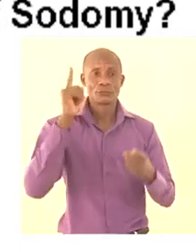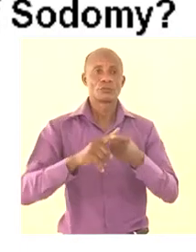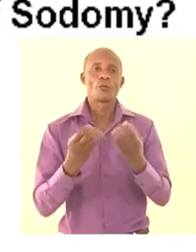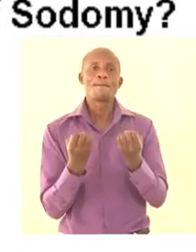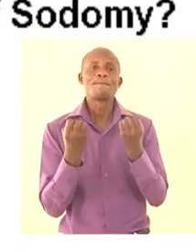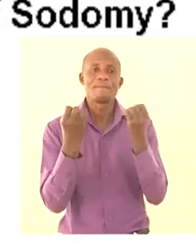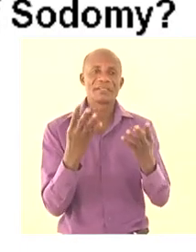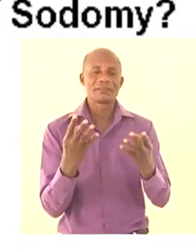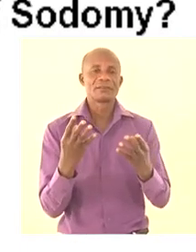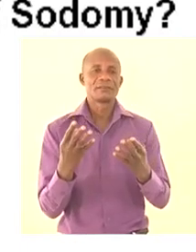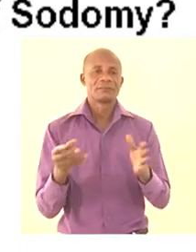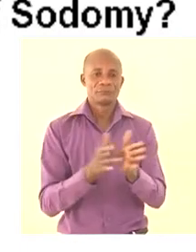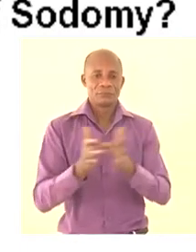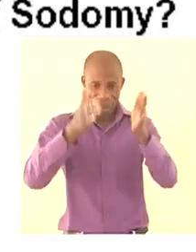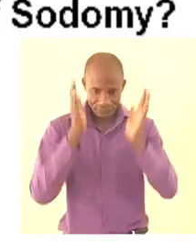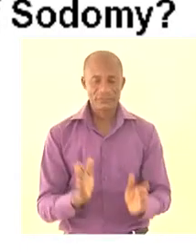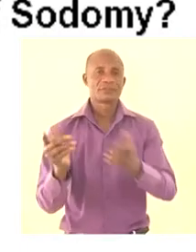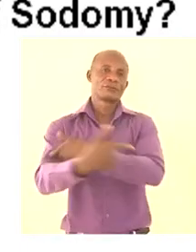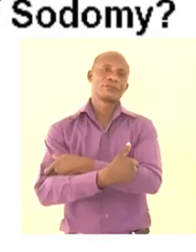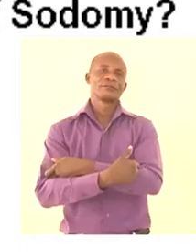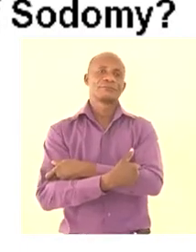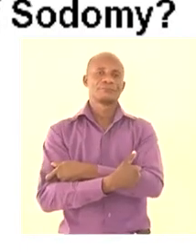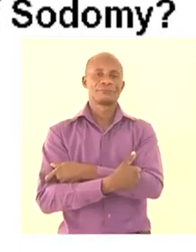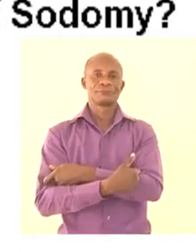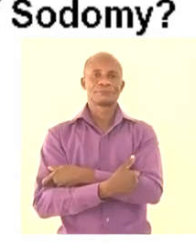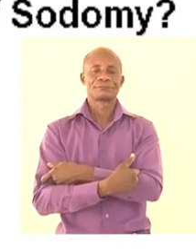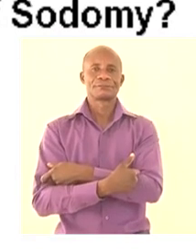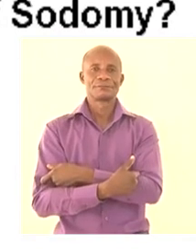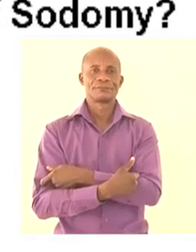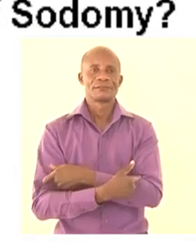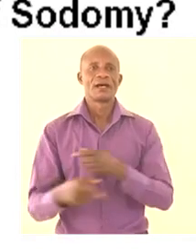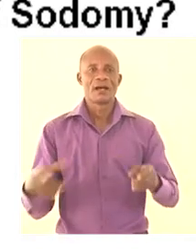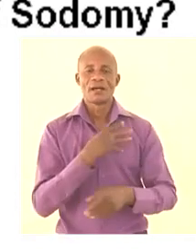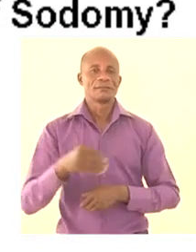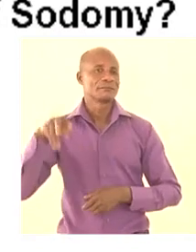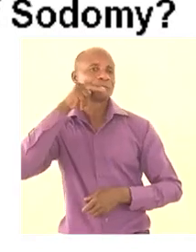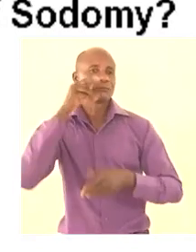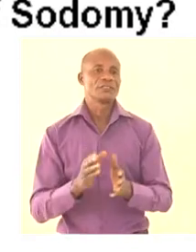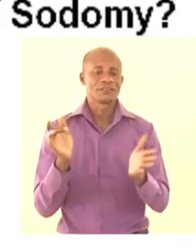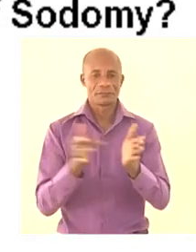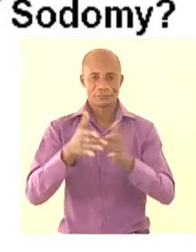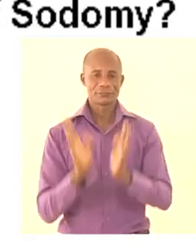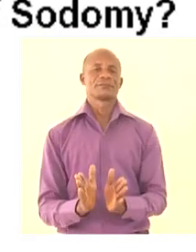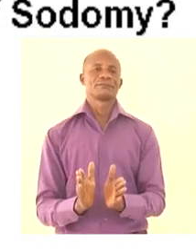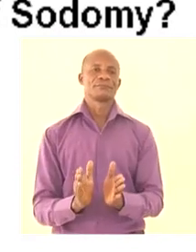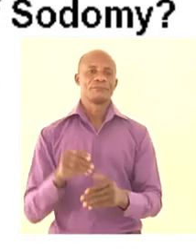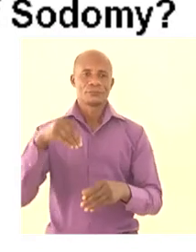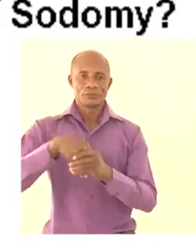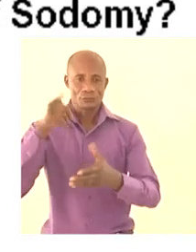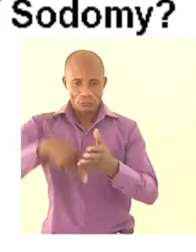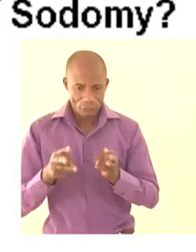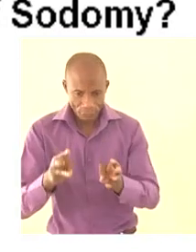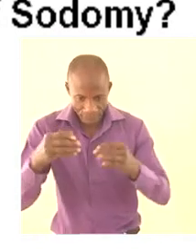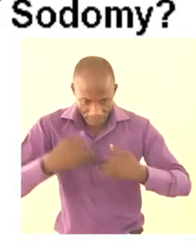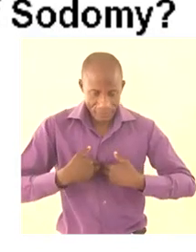to many modern-day Christians, including many modern-day Nigerian Christians. In what way has the cross remained